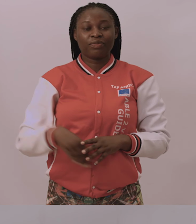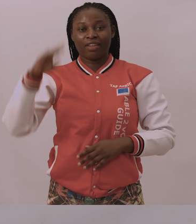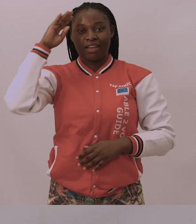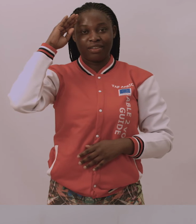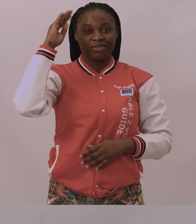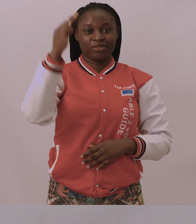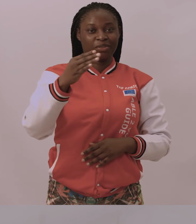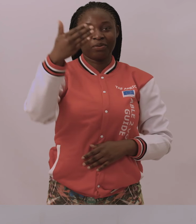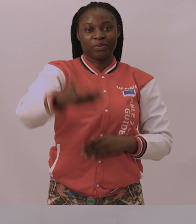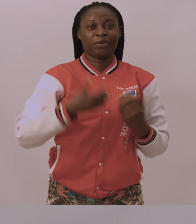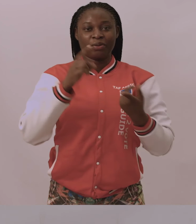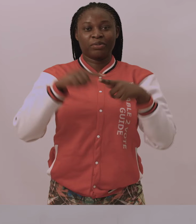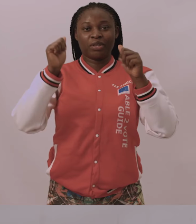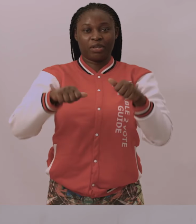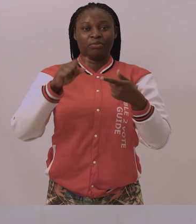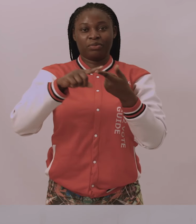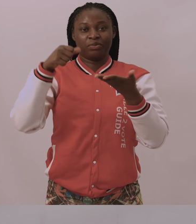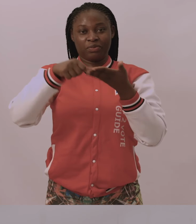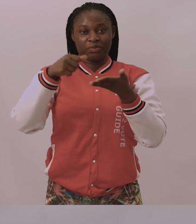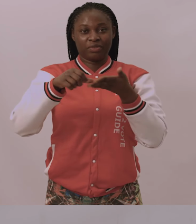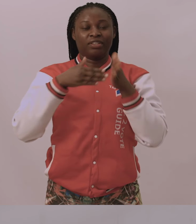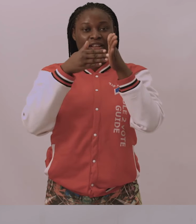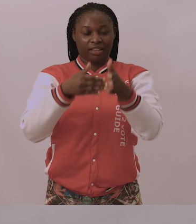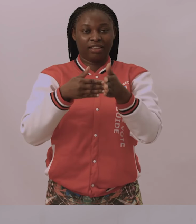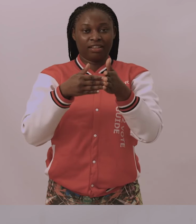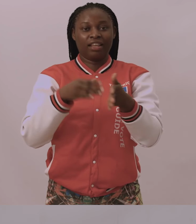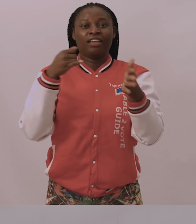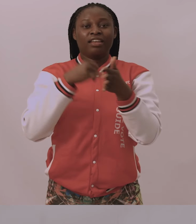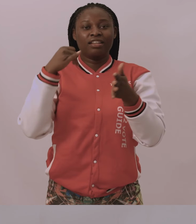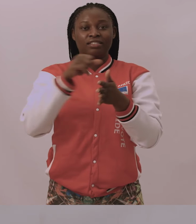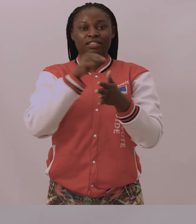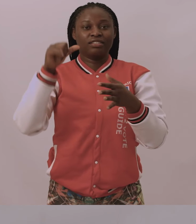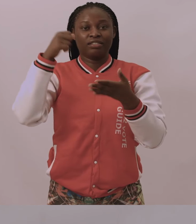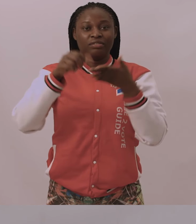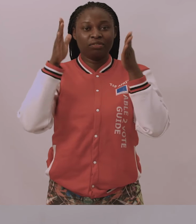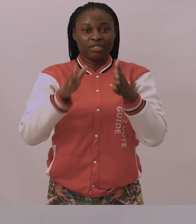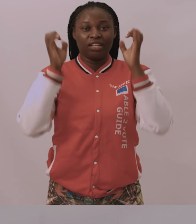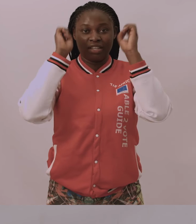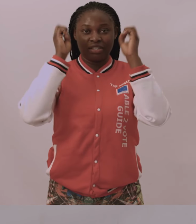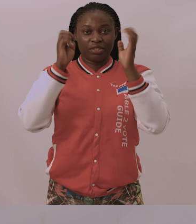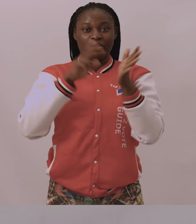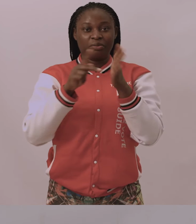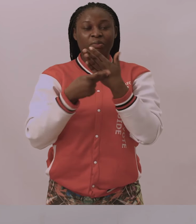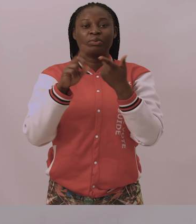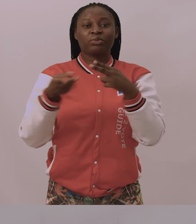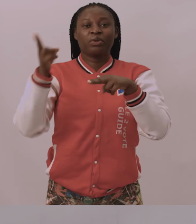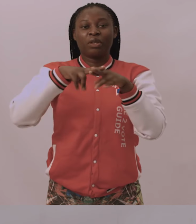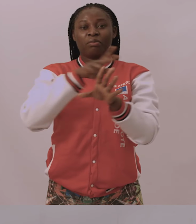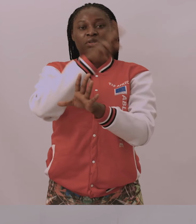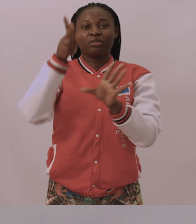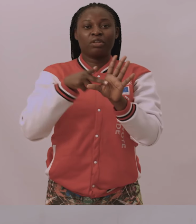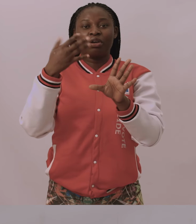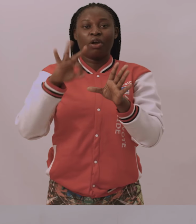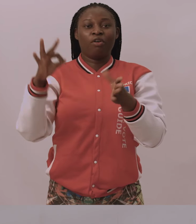Hello there. Welcome to Able to Vote Guide. Able to Vote Guide is a voter education series to increase the participation